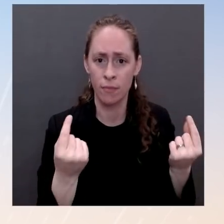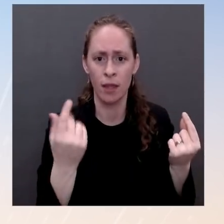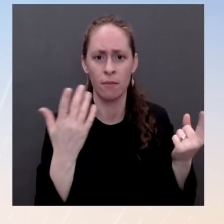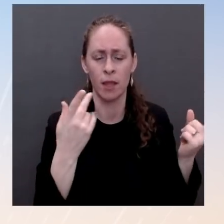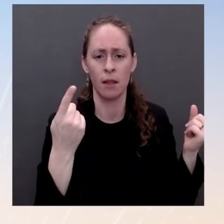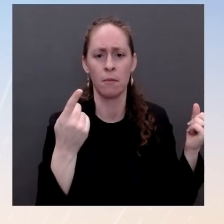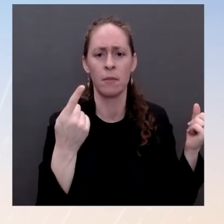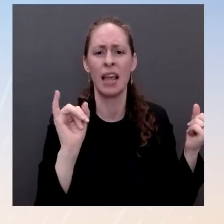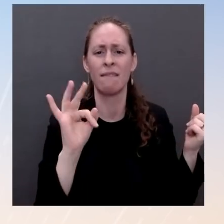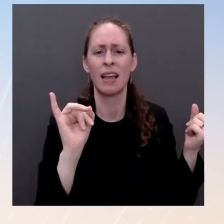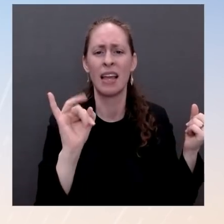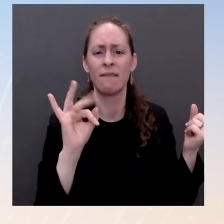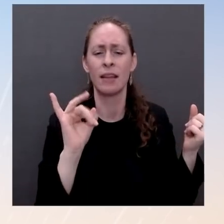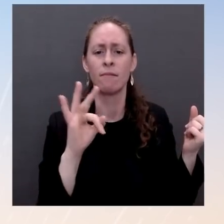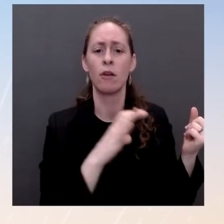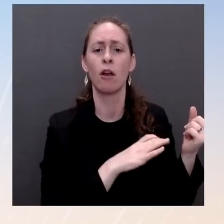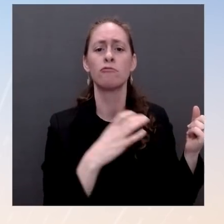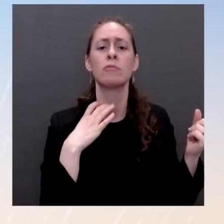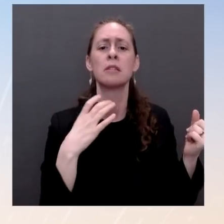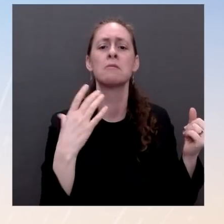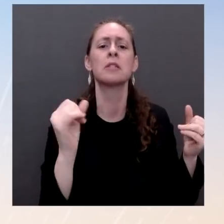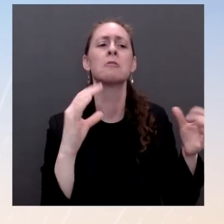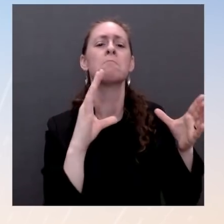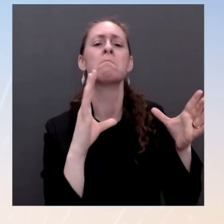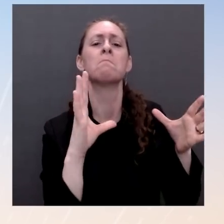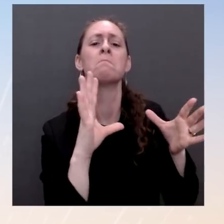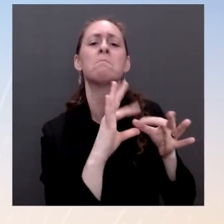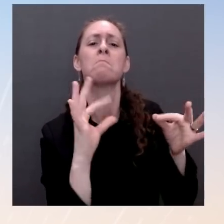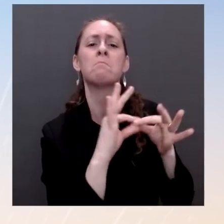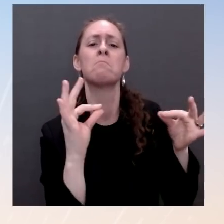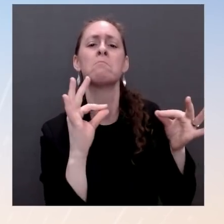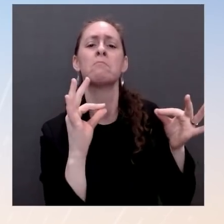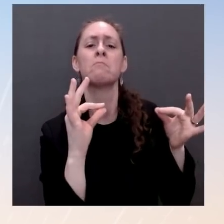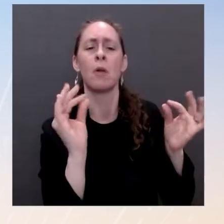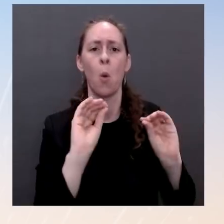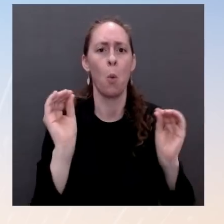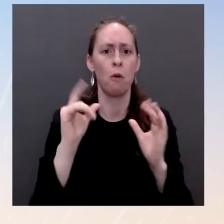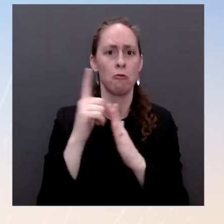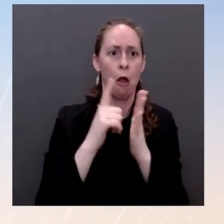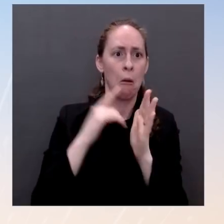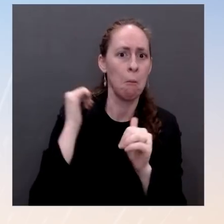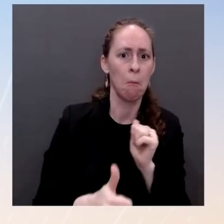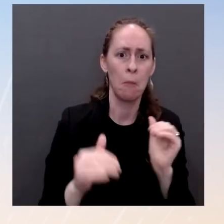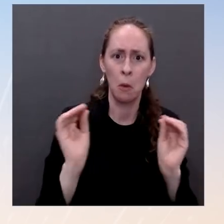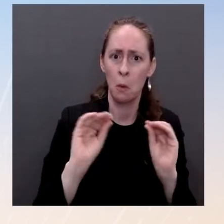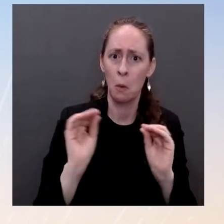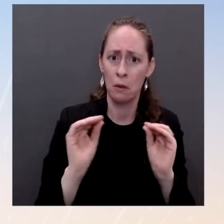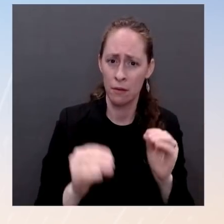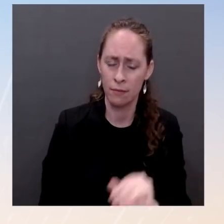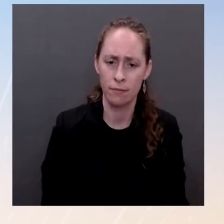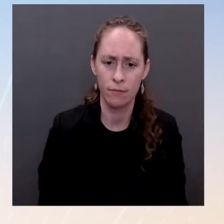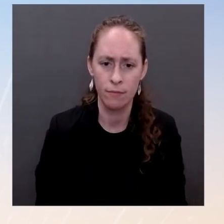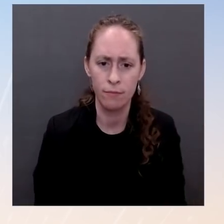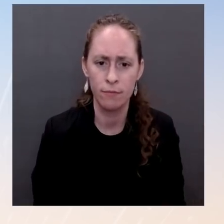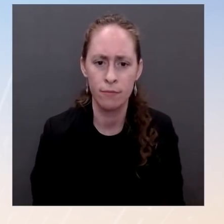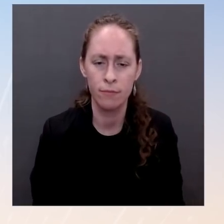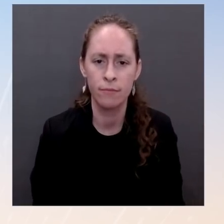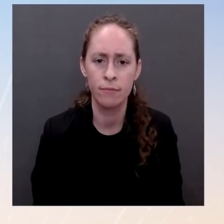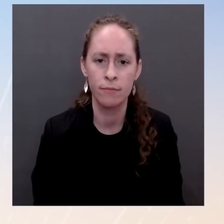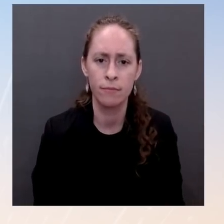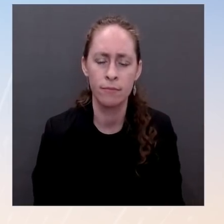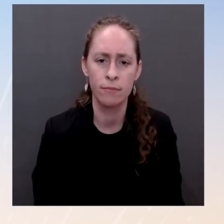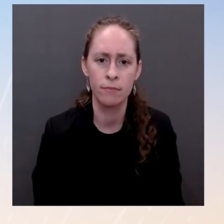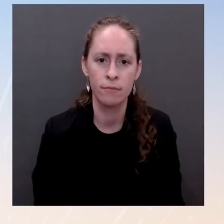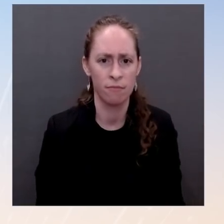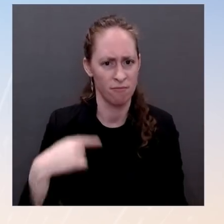clearly, because he's heard it directly from President Biden's mouth, that if he invades Ukraine, that there will be crippling sanctions, and we don't